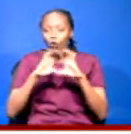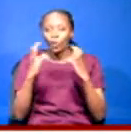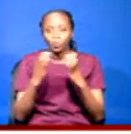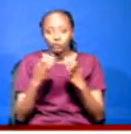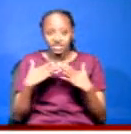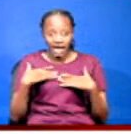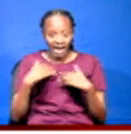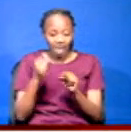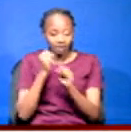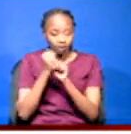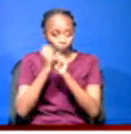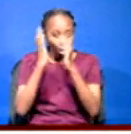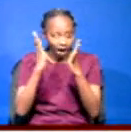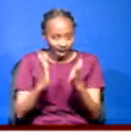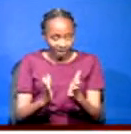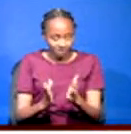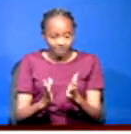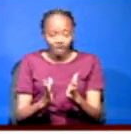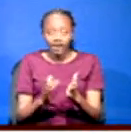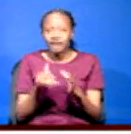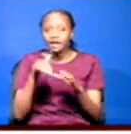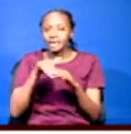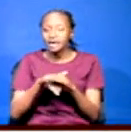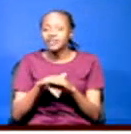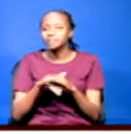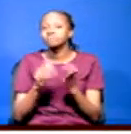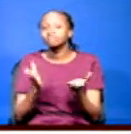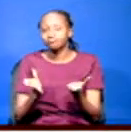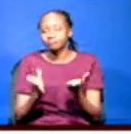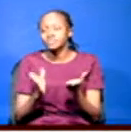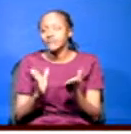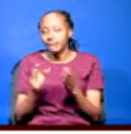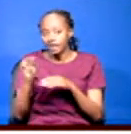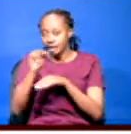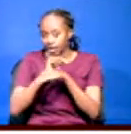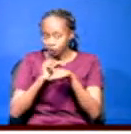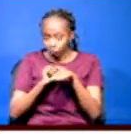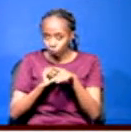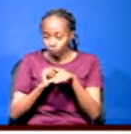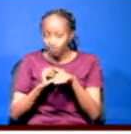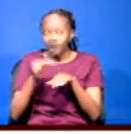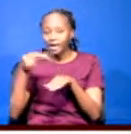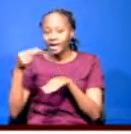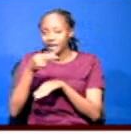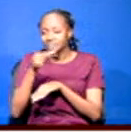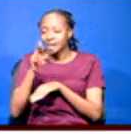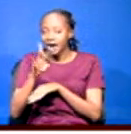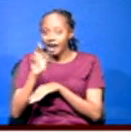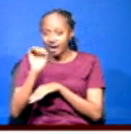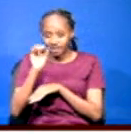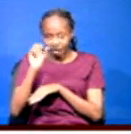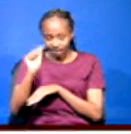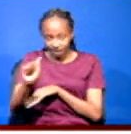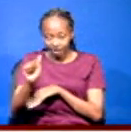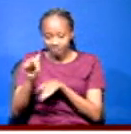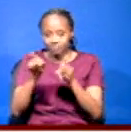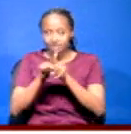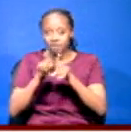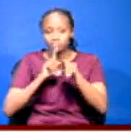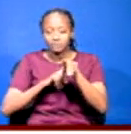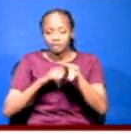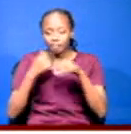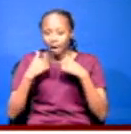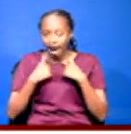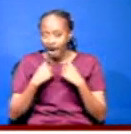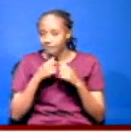into the National HRH Strategic Framework, including the execution of related strategies and